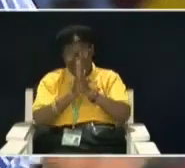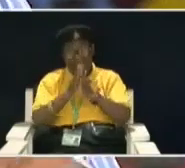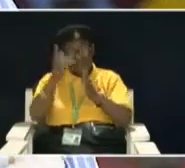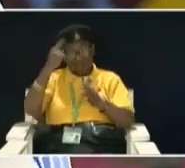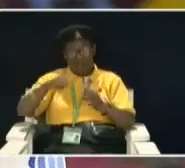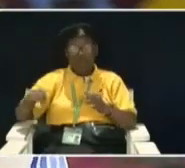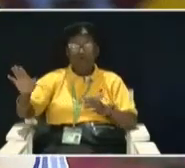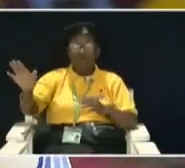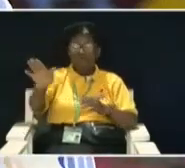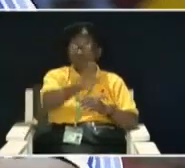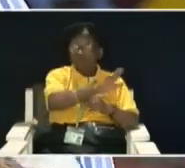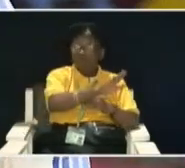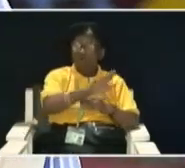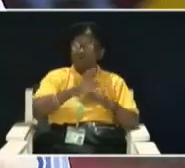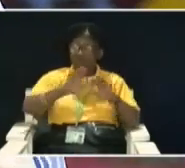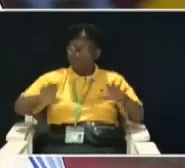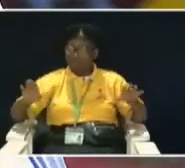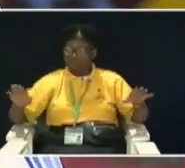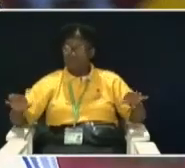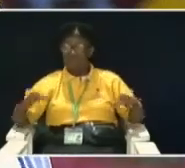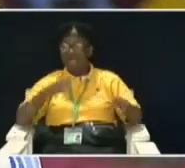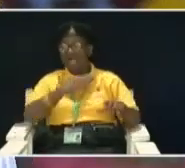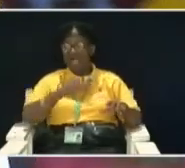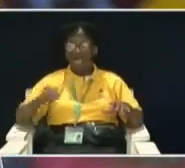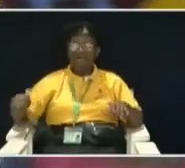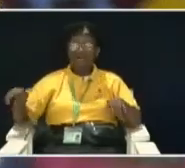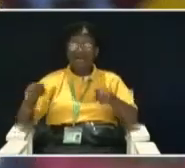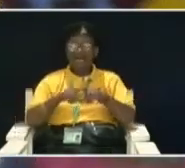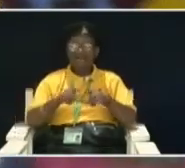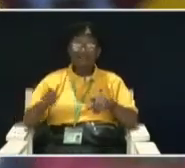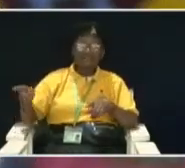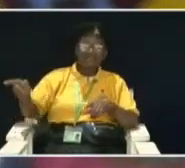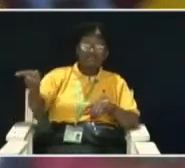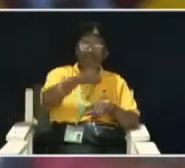And as you pray, he will answer you by fire.